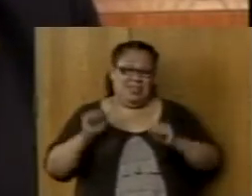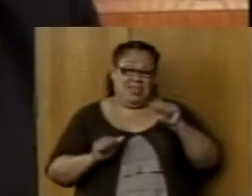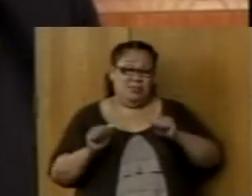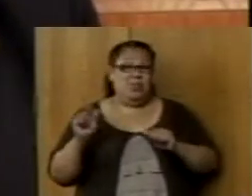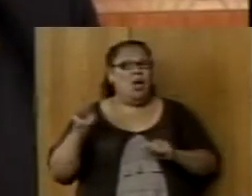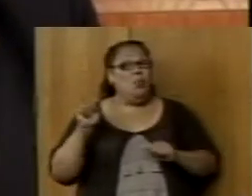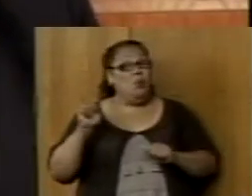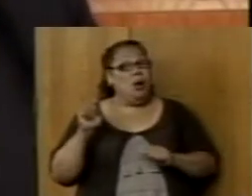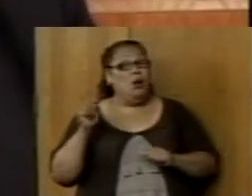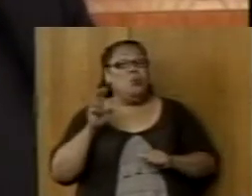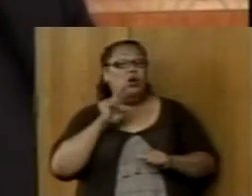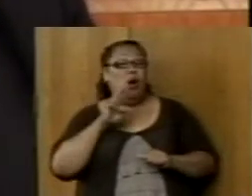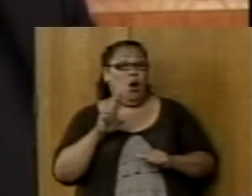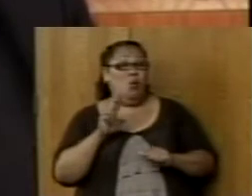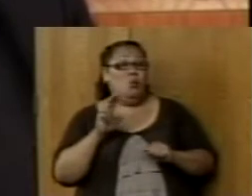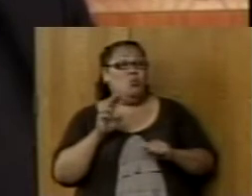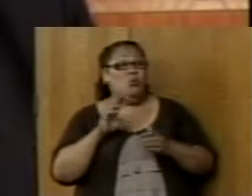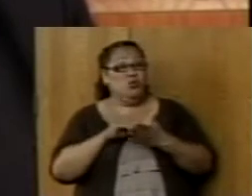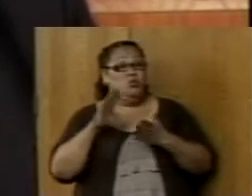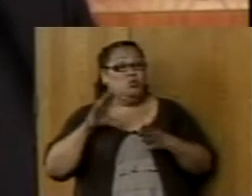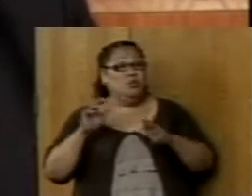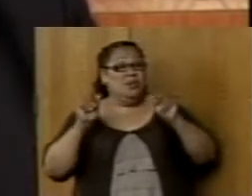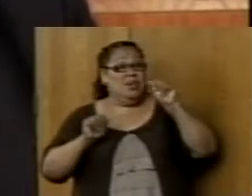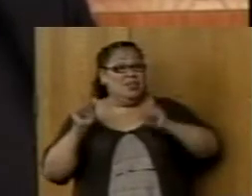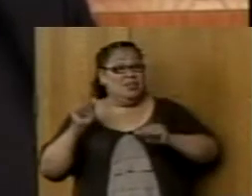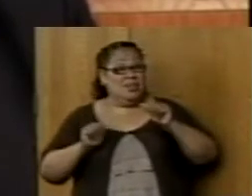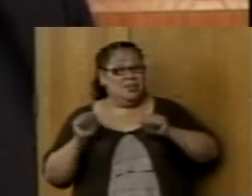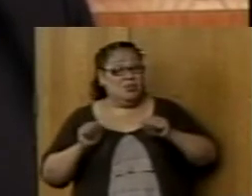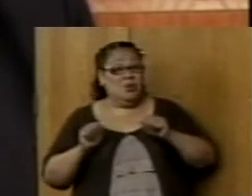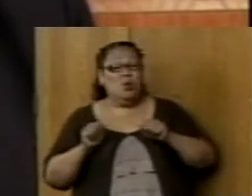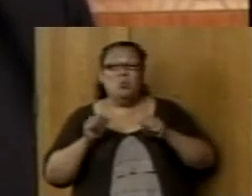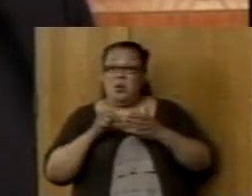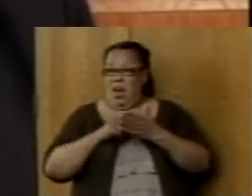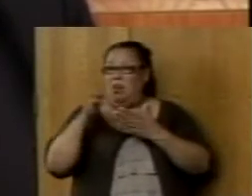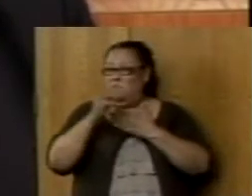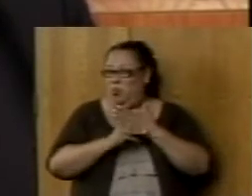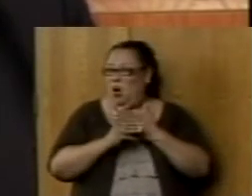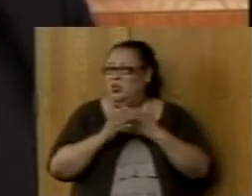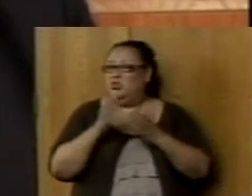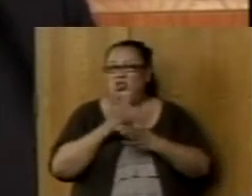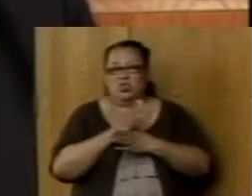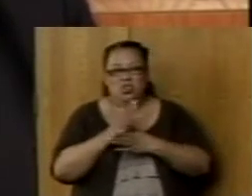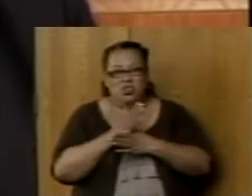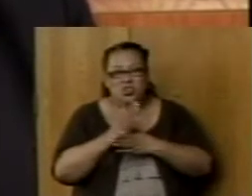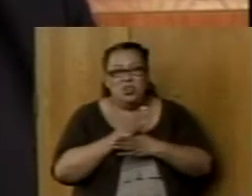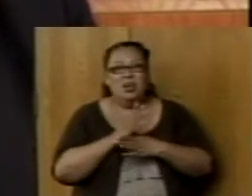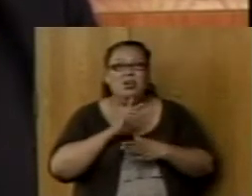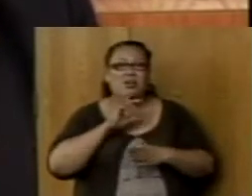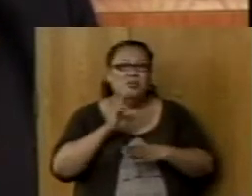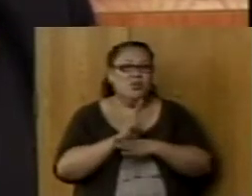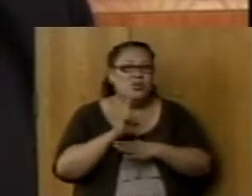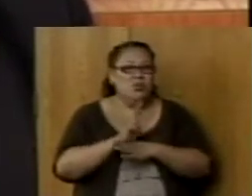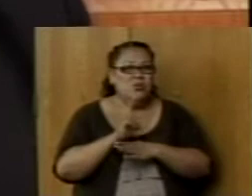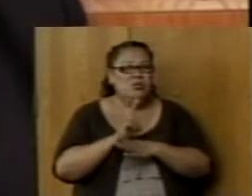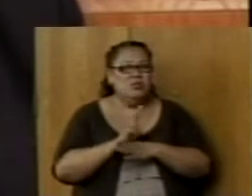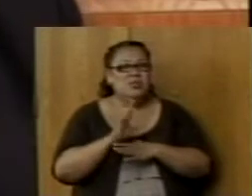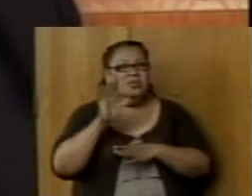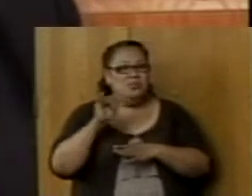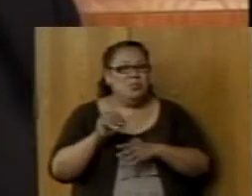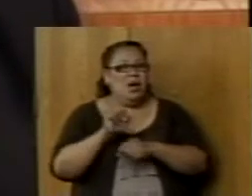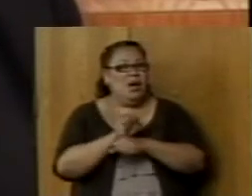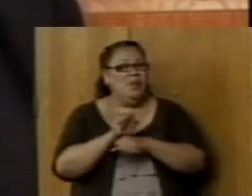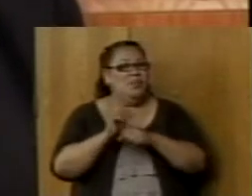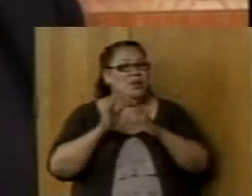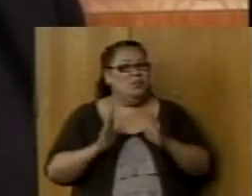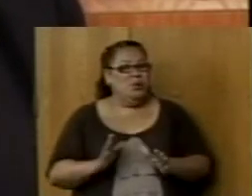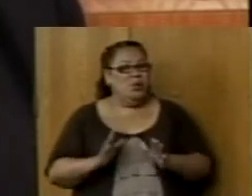we are with student assessment. Now, we don't look at, I know we have Project Share and we have other avenues to look at the actual usage by our employees, but